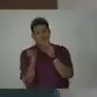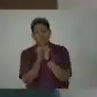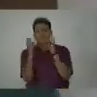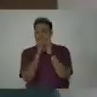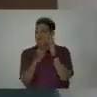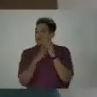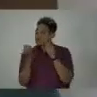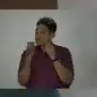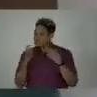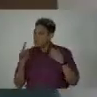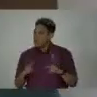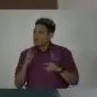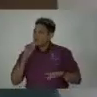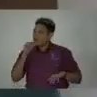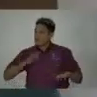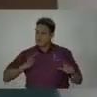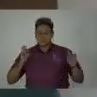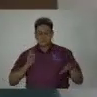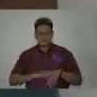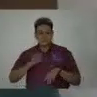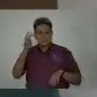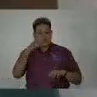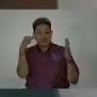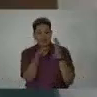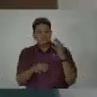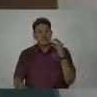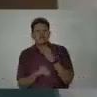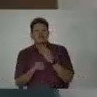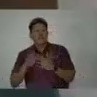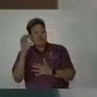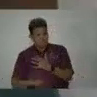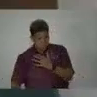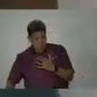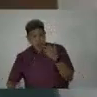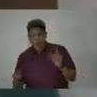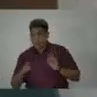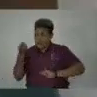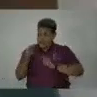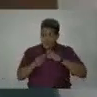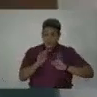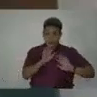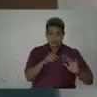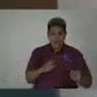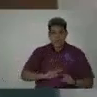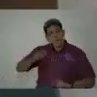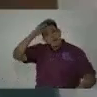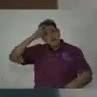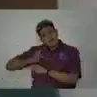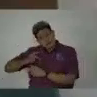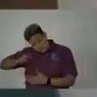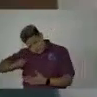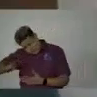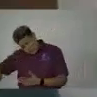requests. And Madam Speaker, the second letter was also withdrawn and replaced. But careful reading of